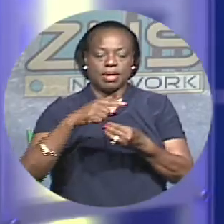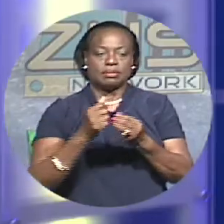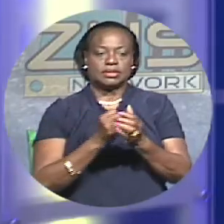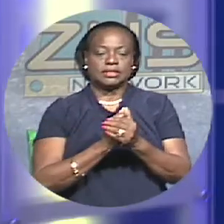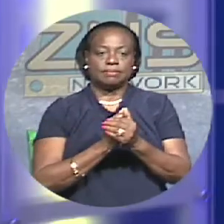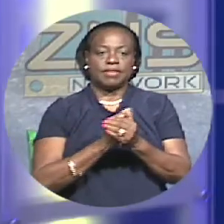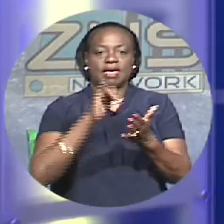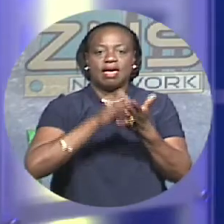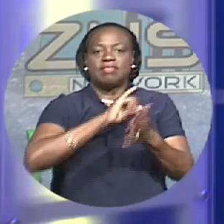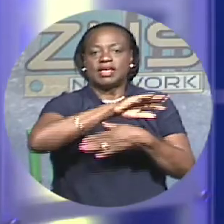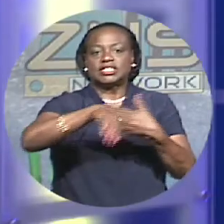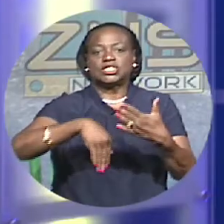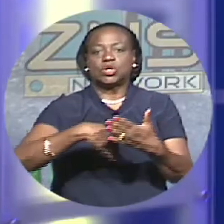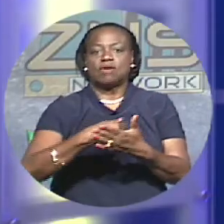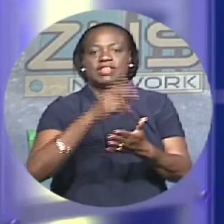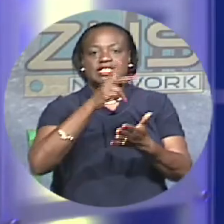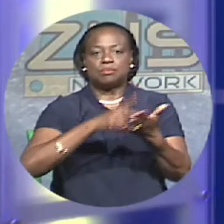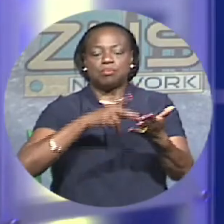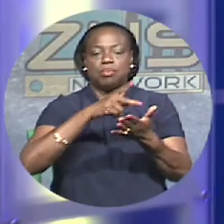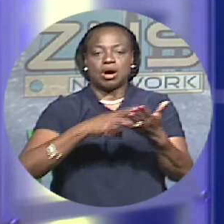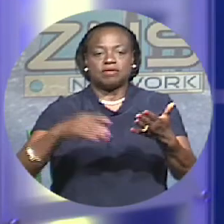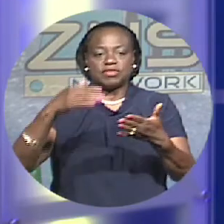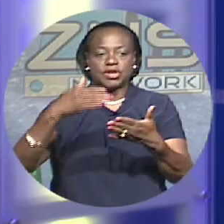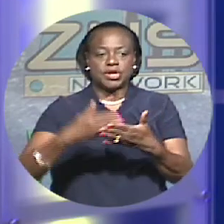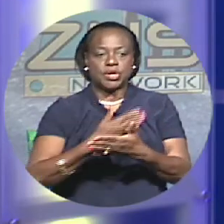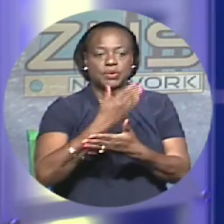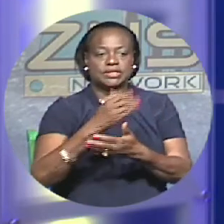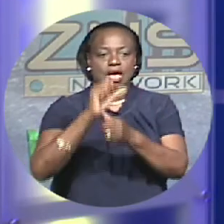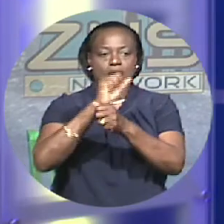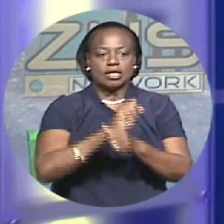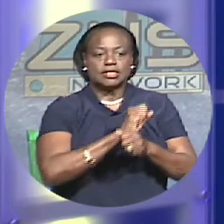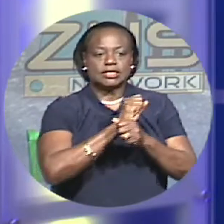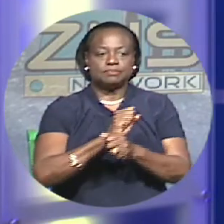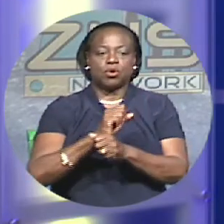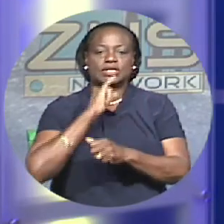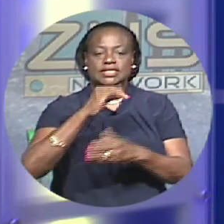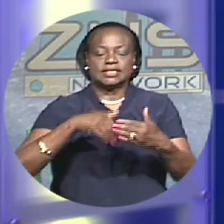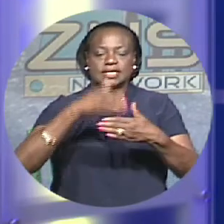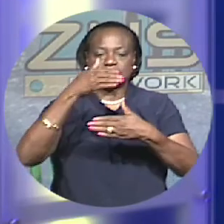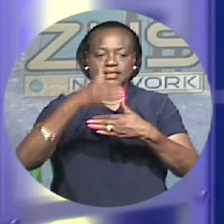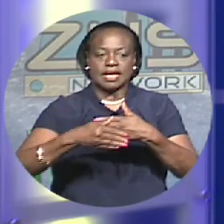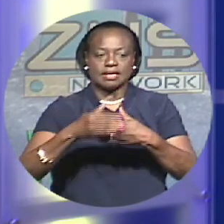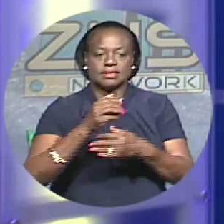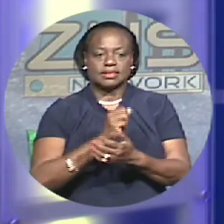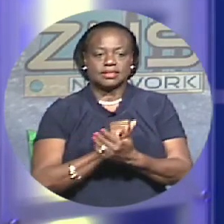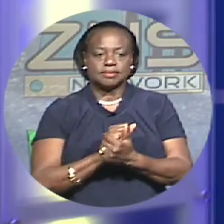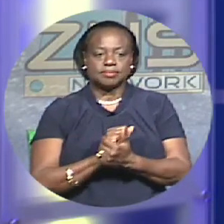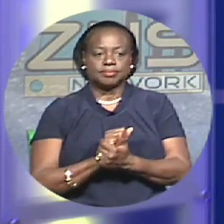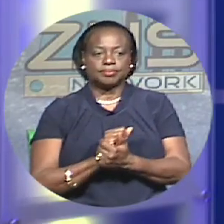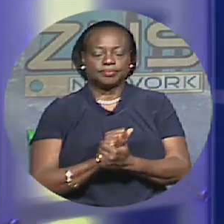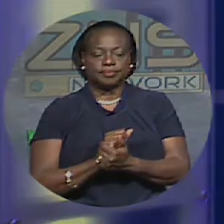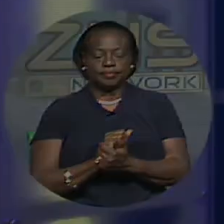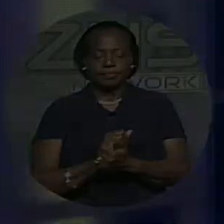And that does it for this portion of the news, but don't go anywhere. Sports with Kelsey Johnson is up next.